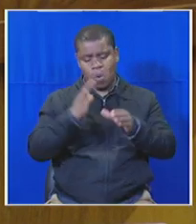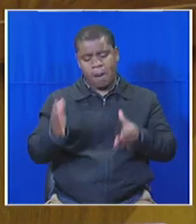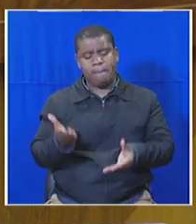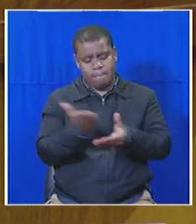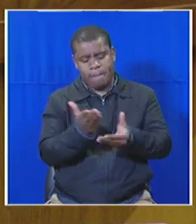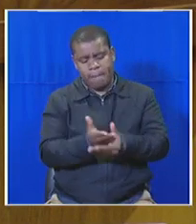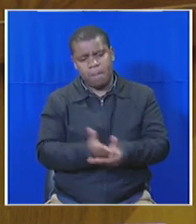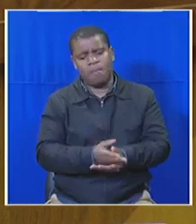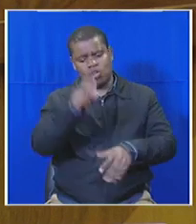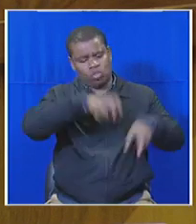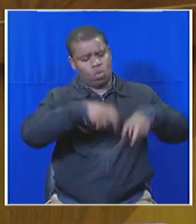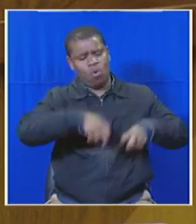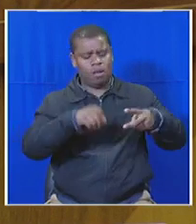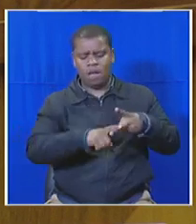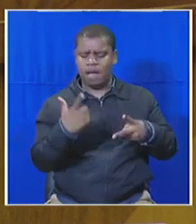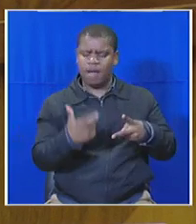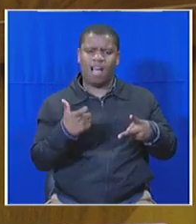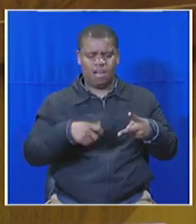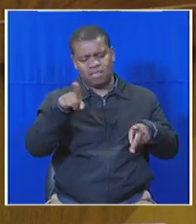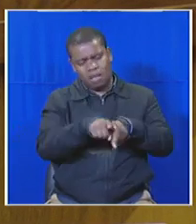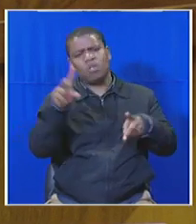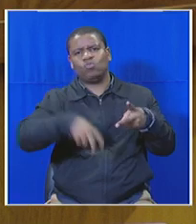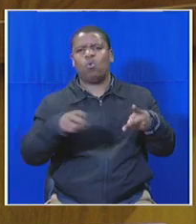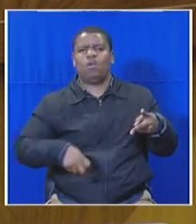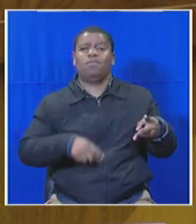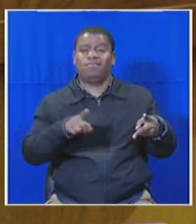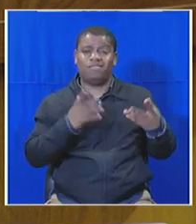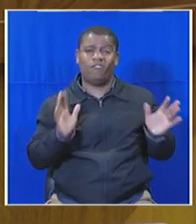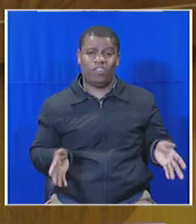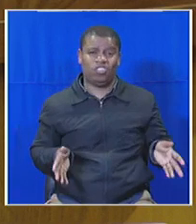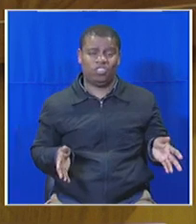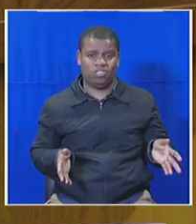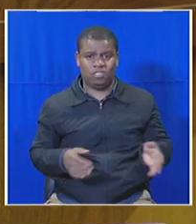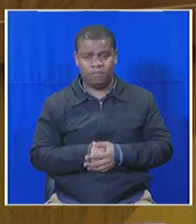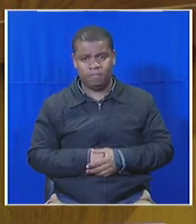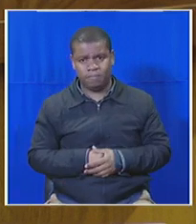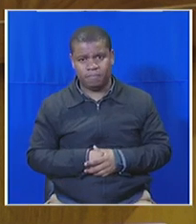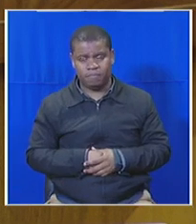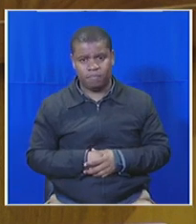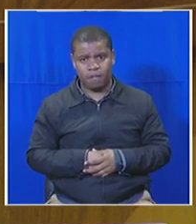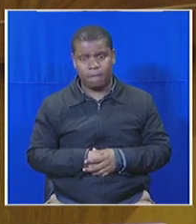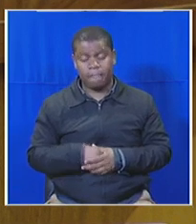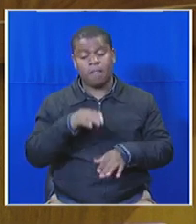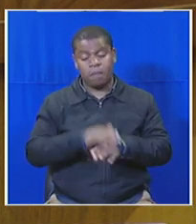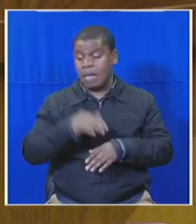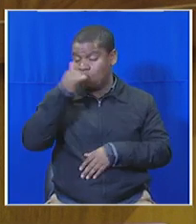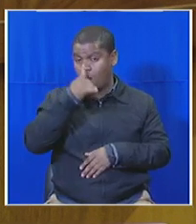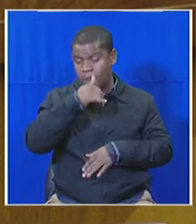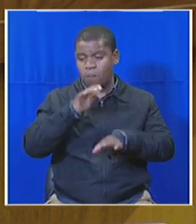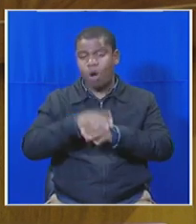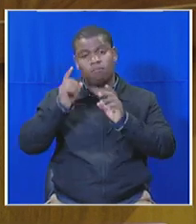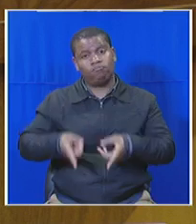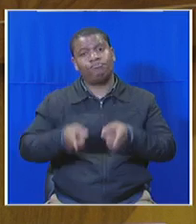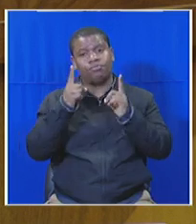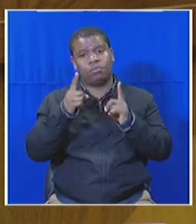being stolen in a very clearly and callously calculated operation. It is apparent that criminals are becoming more